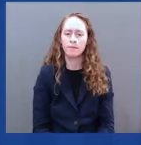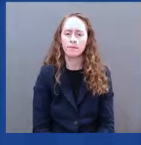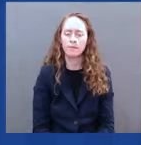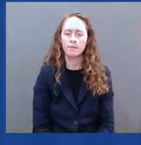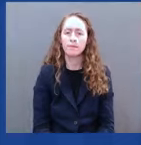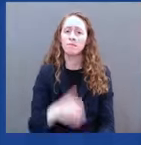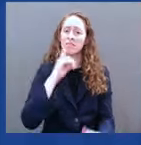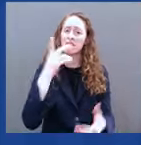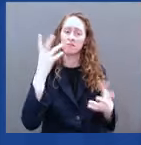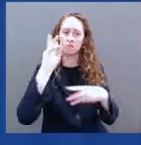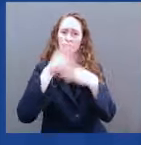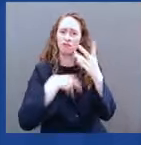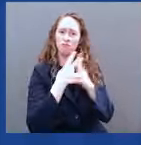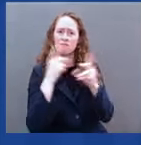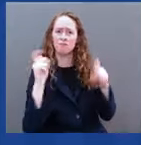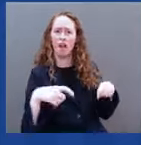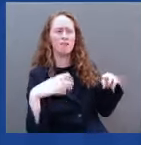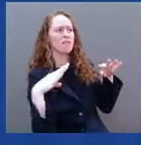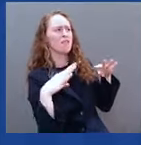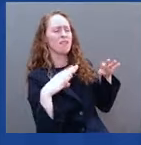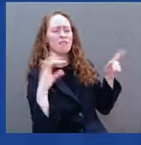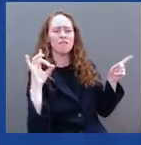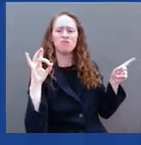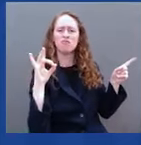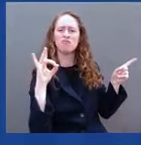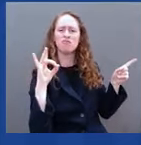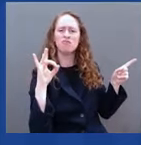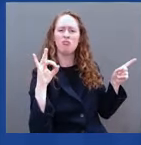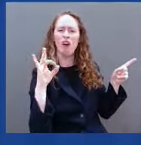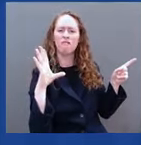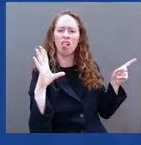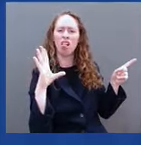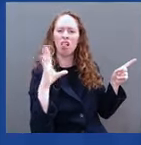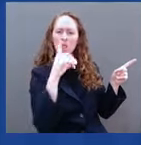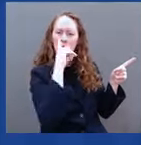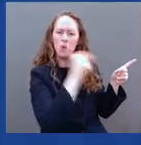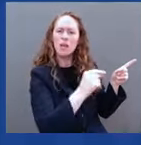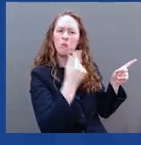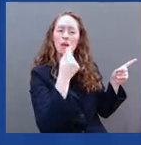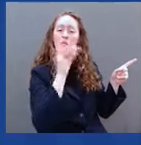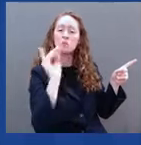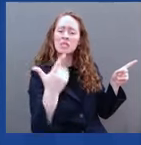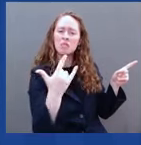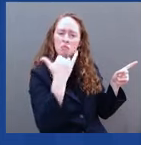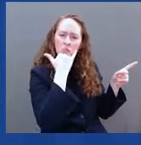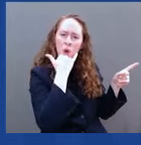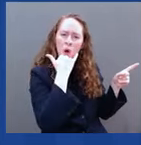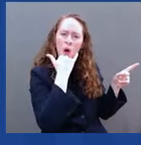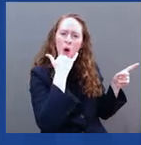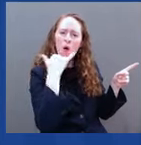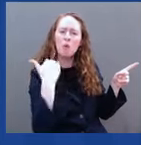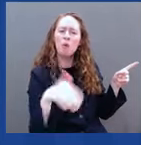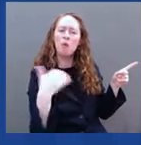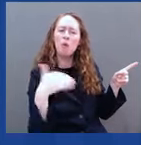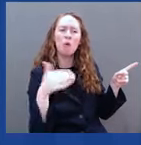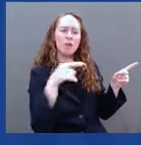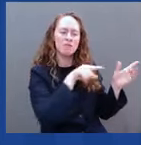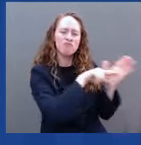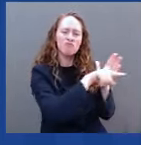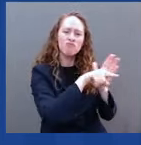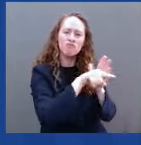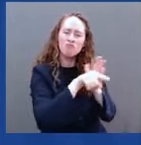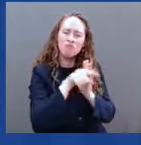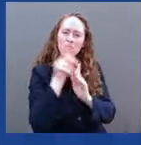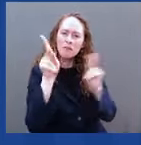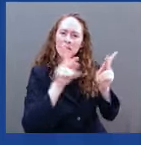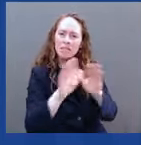people's lives are being lost and ruined and what's going on. That's the important thing. But look, if you're Putin and you